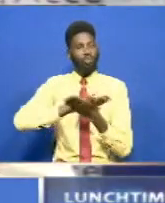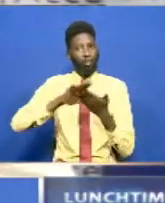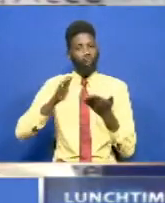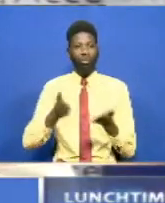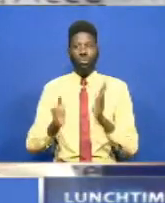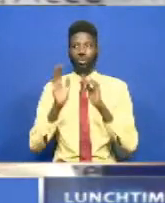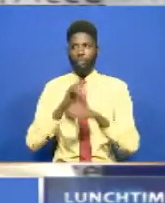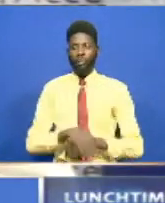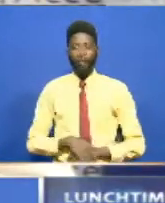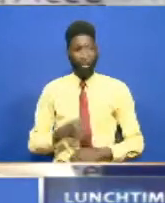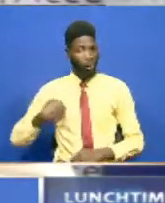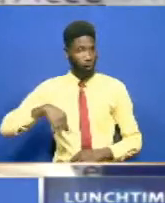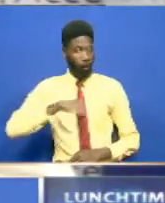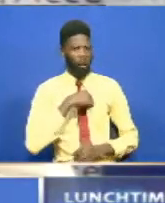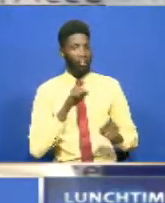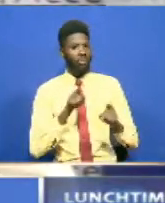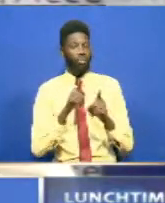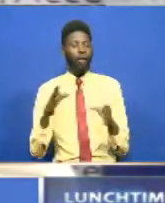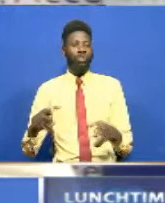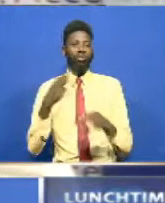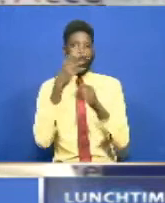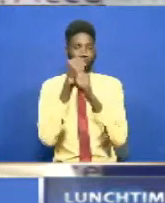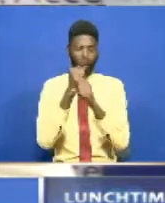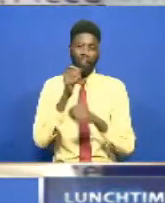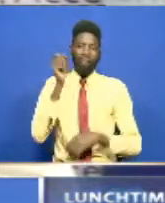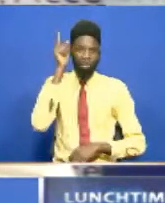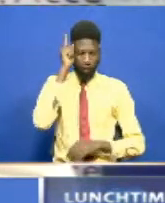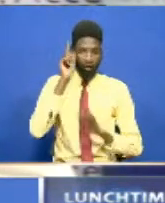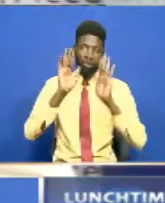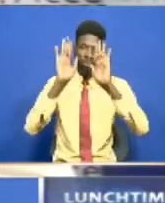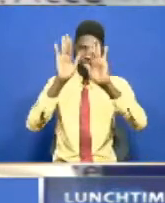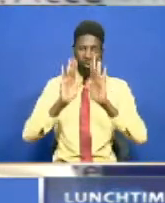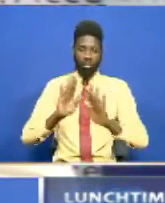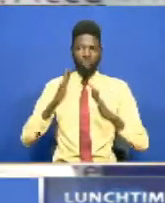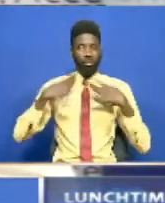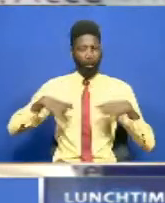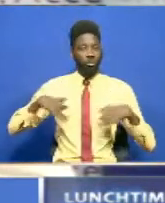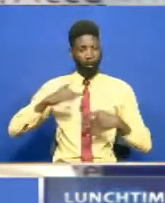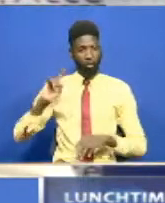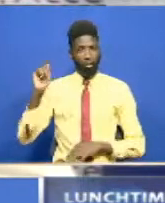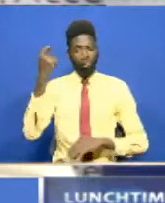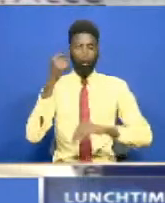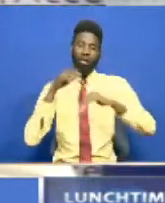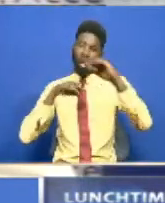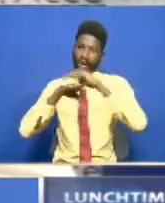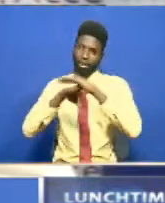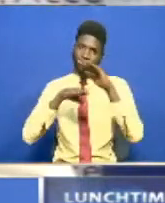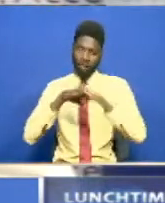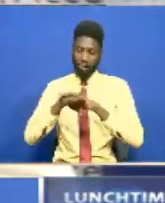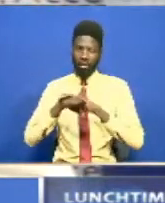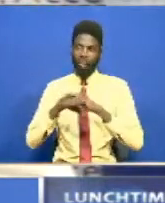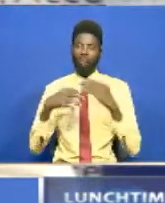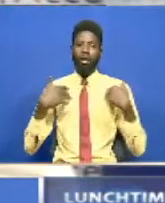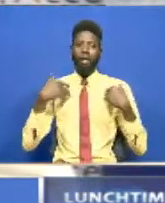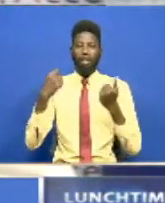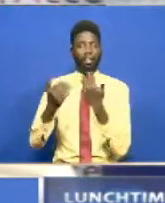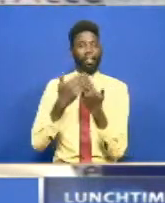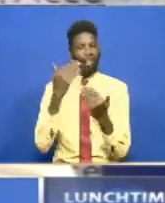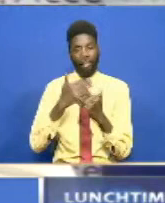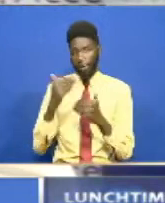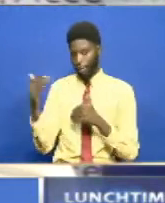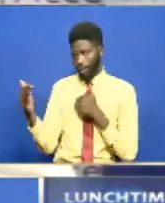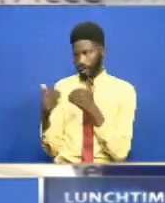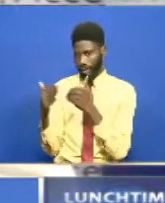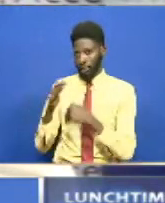recognize as an association the need for the Kenyan people to actually access healthcare where they are, closest to